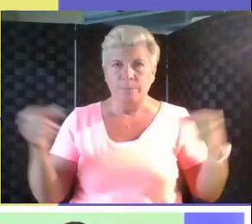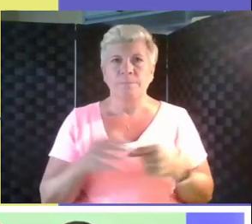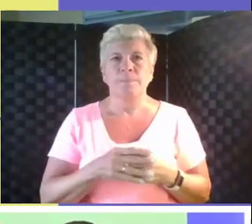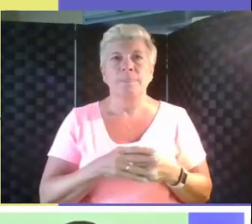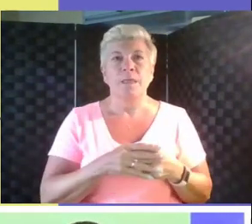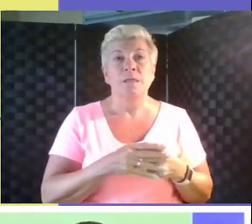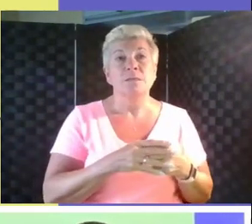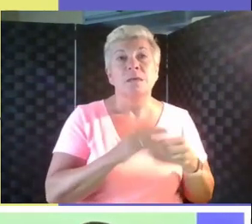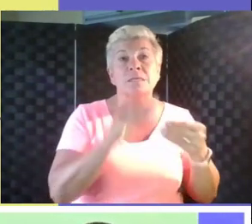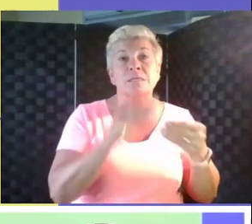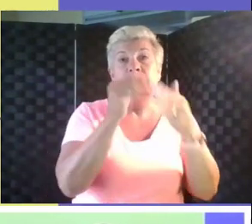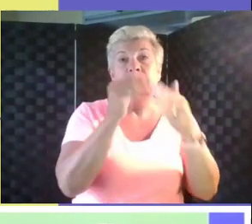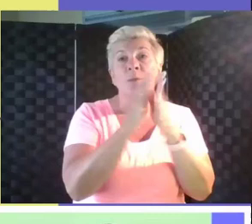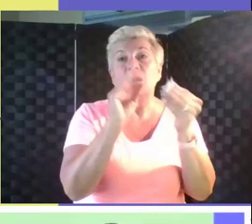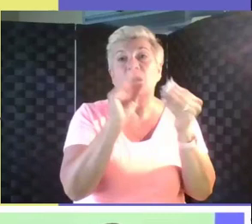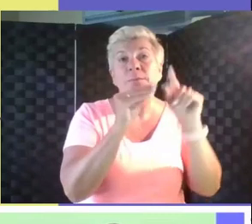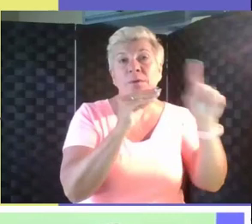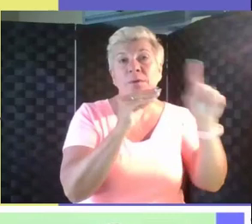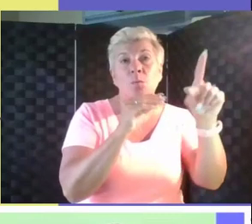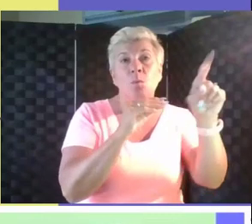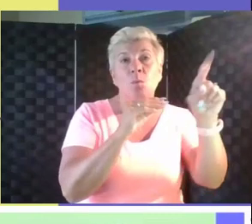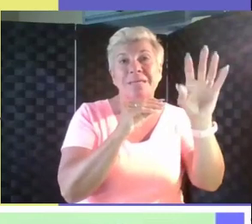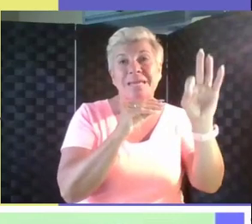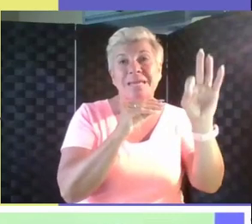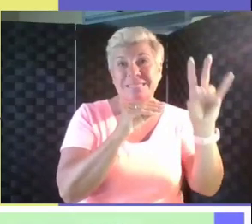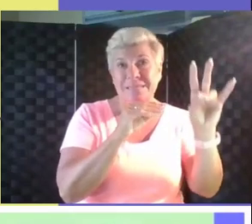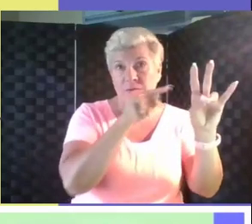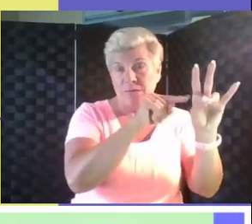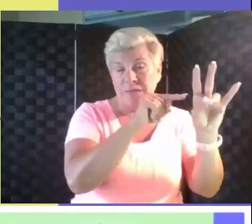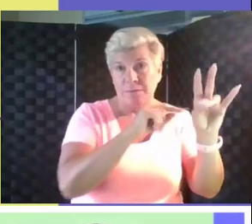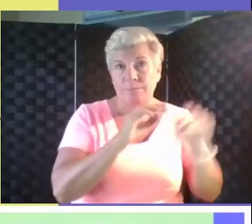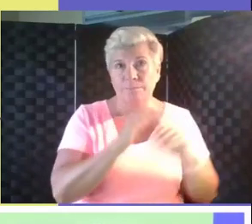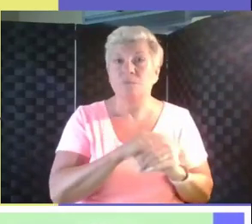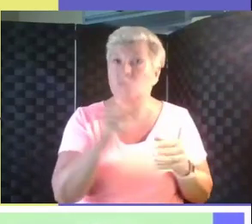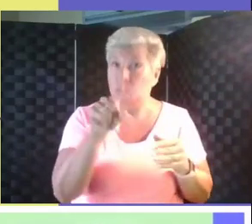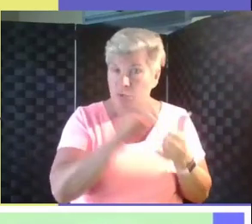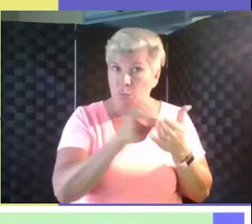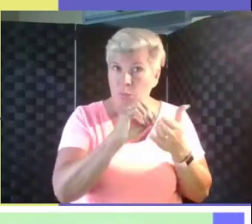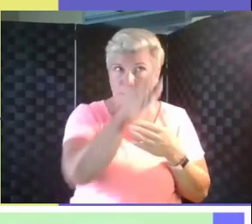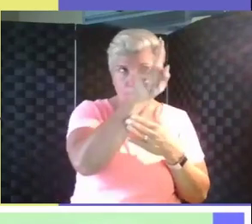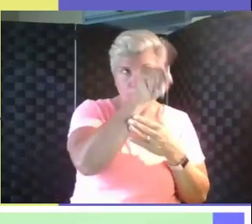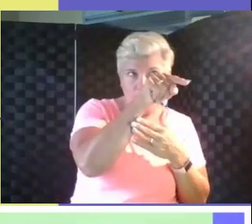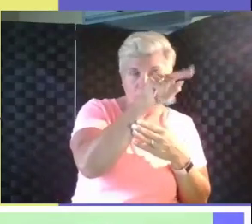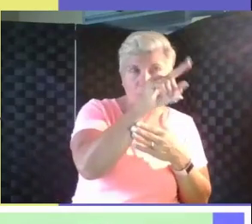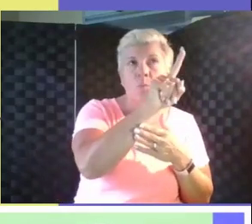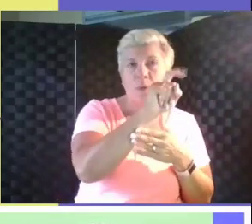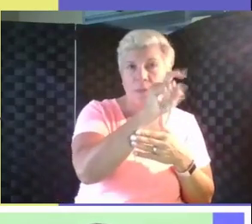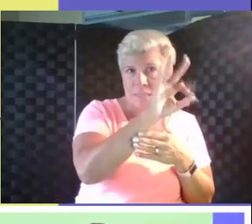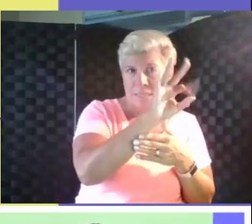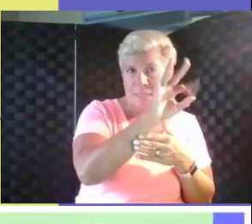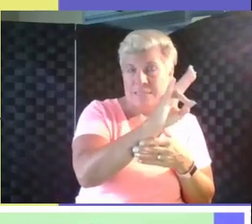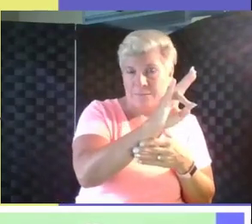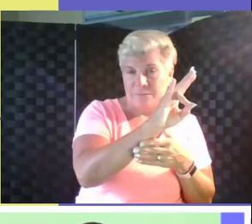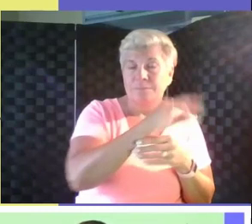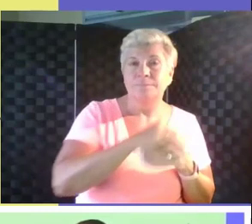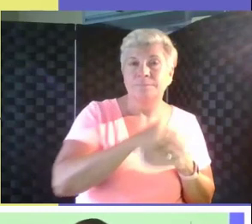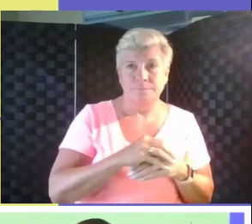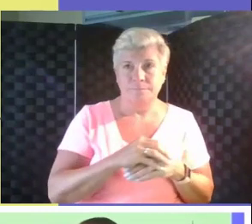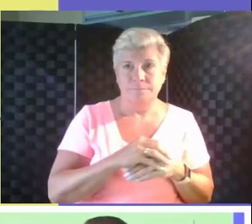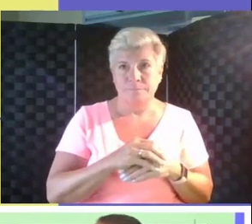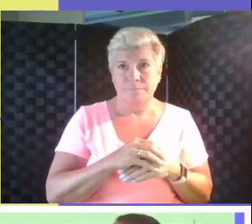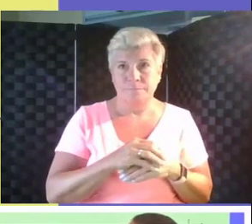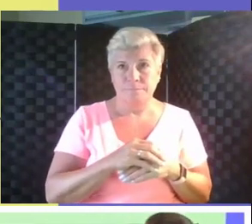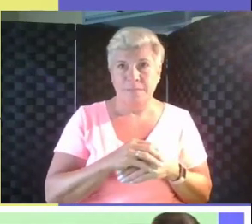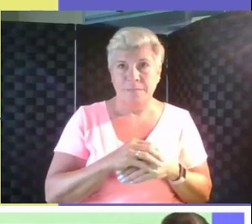subtracting, our smaller number. So we're going to start this number line with 197. So go ahead and put a little dash mark there and put your